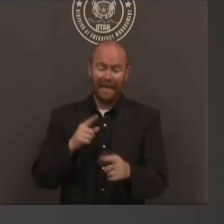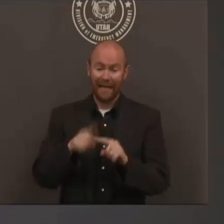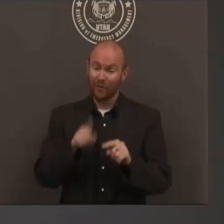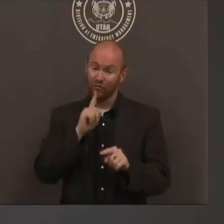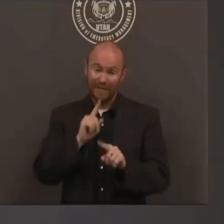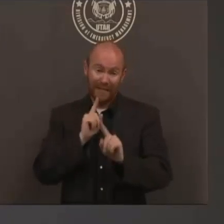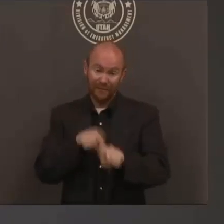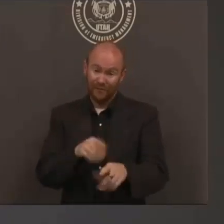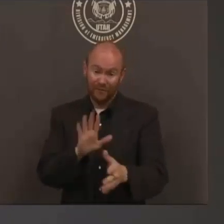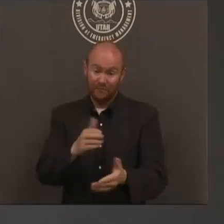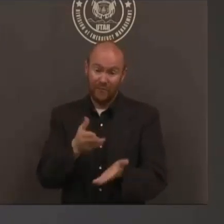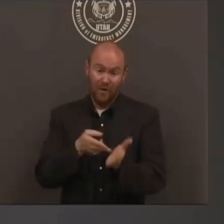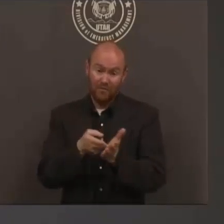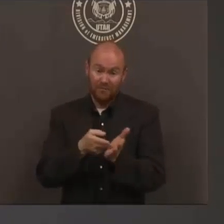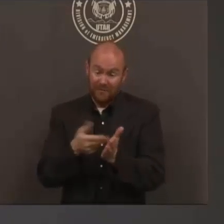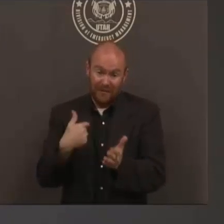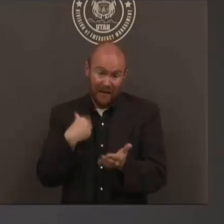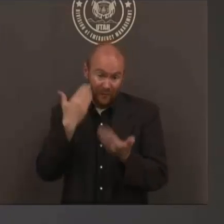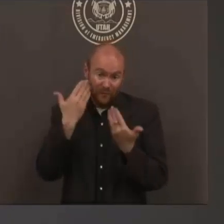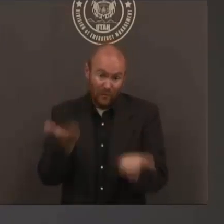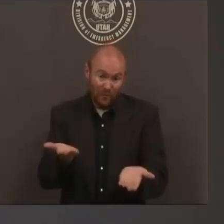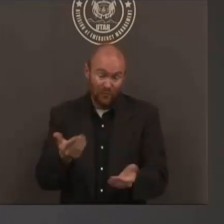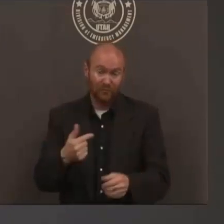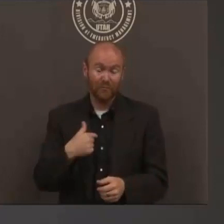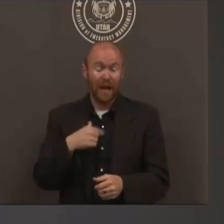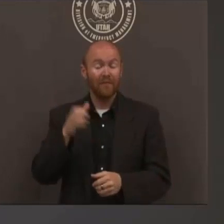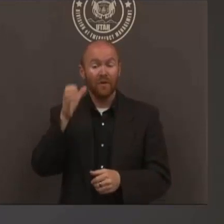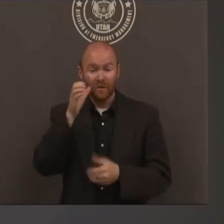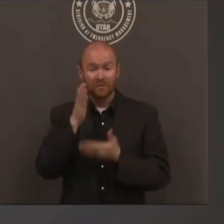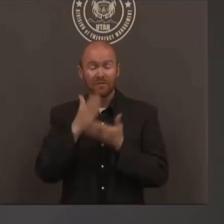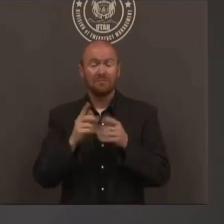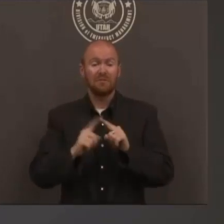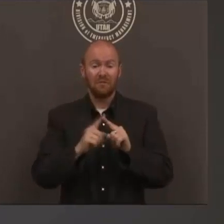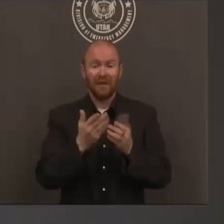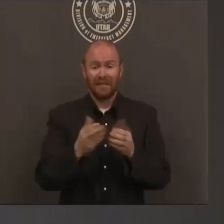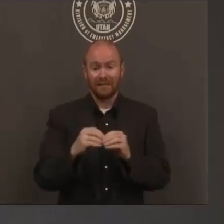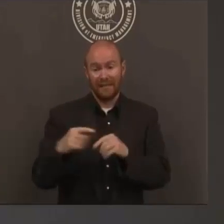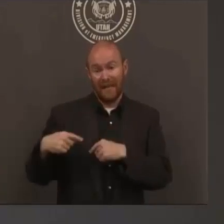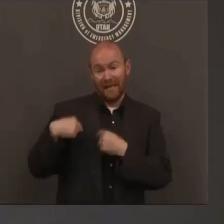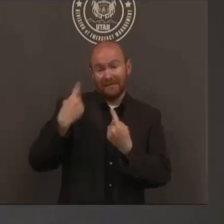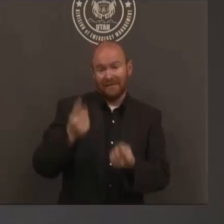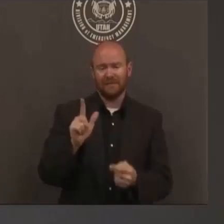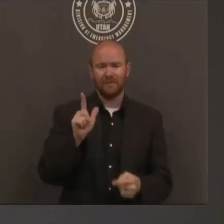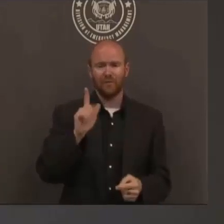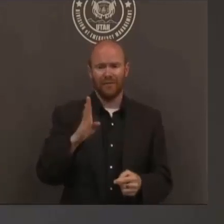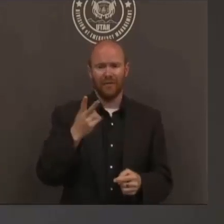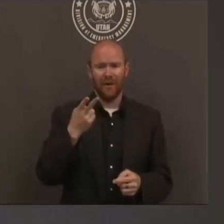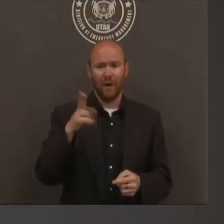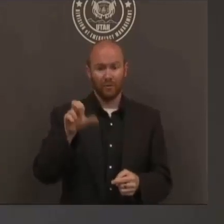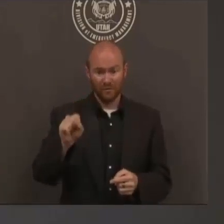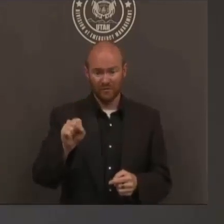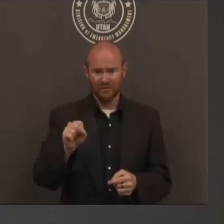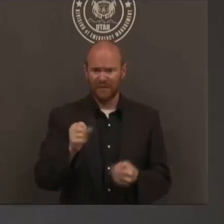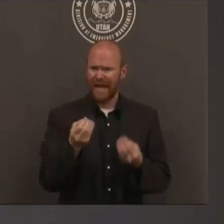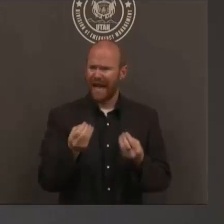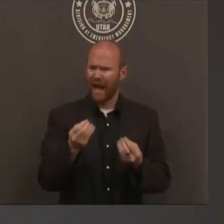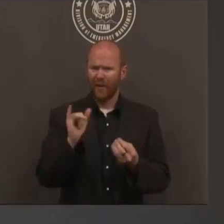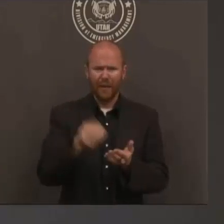because I don't know. I've heard different things in the last 24 hours as far as what and how it